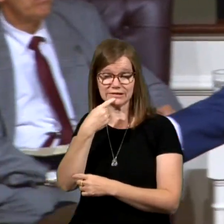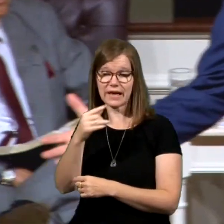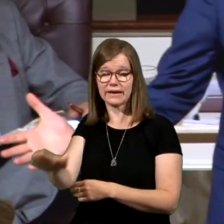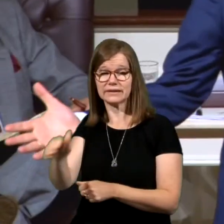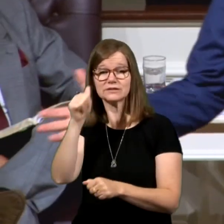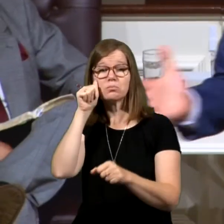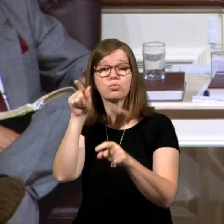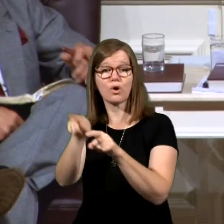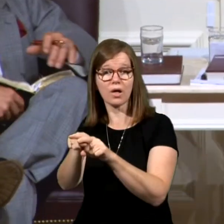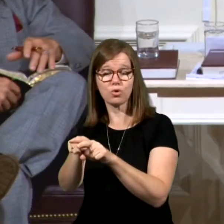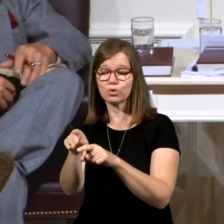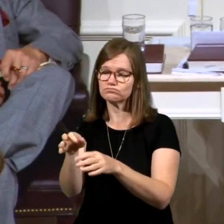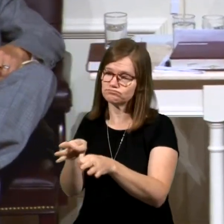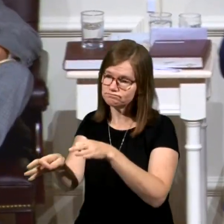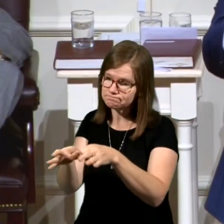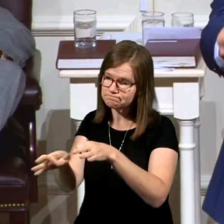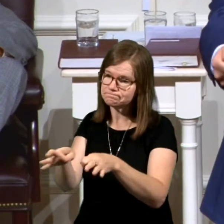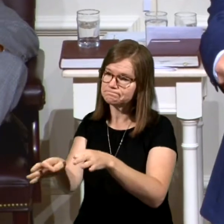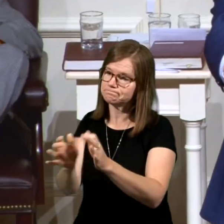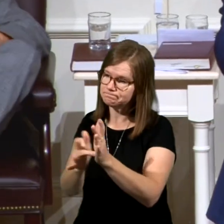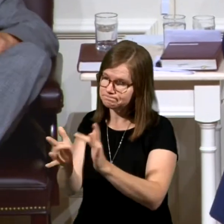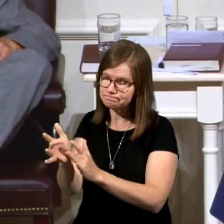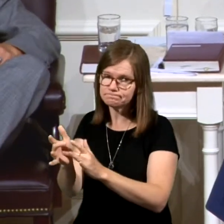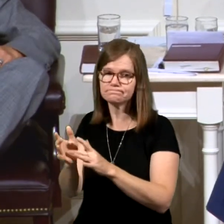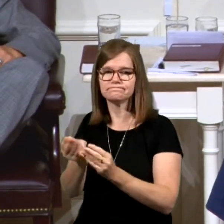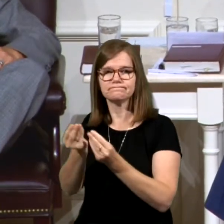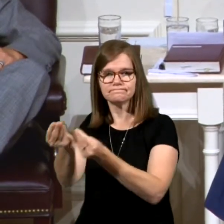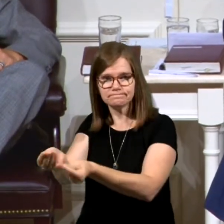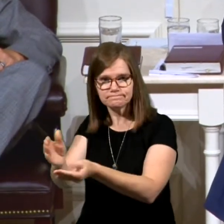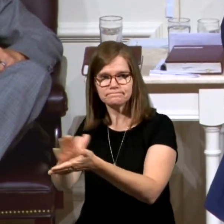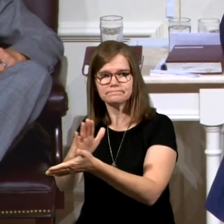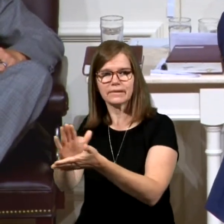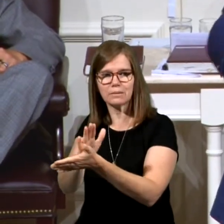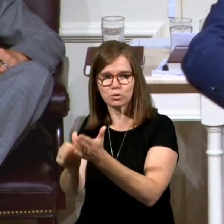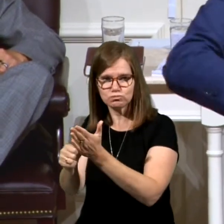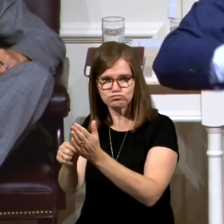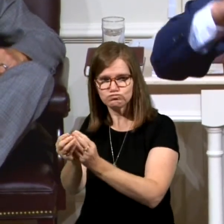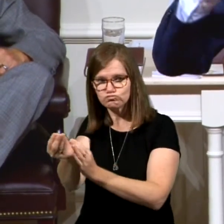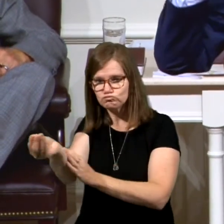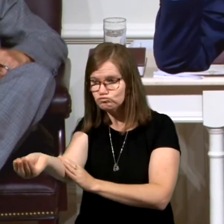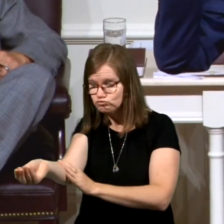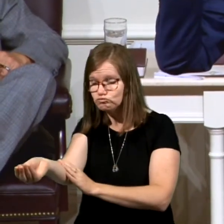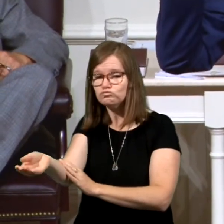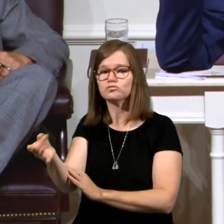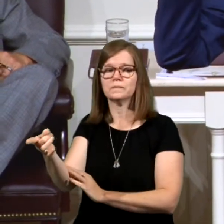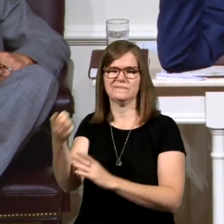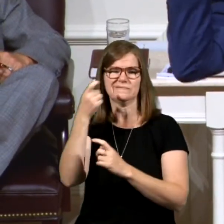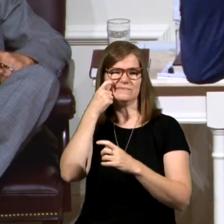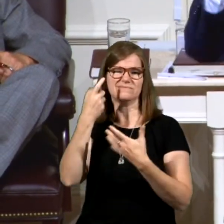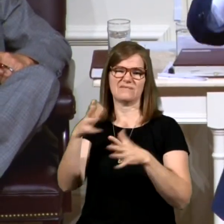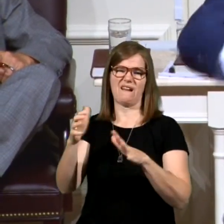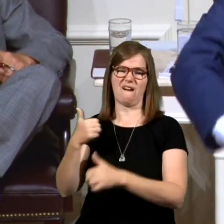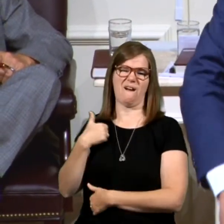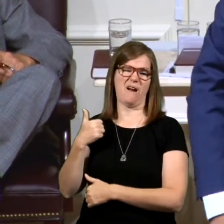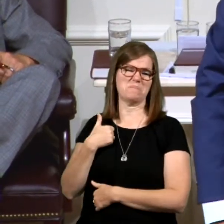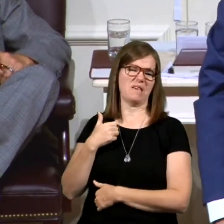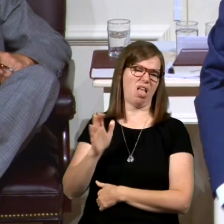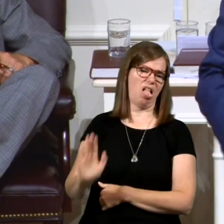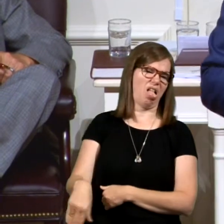told him about Jesus, gave him paper, literature about Jesus, and he just got out of the army, ah.